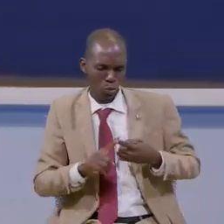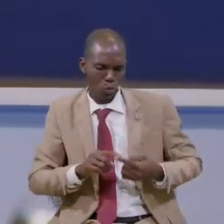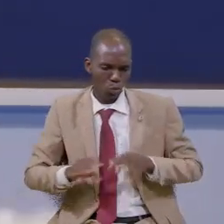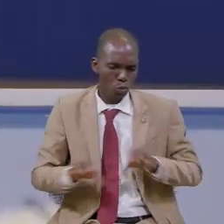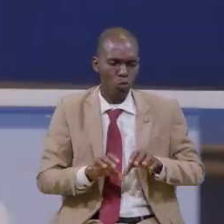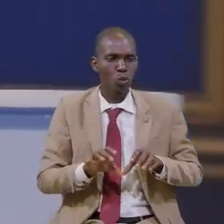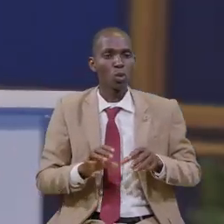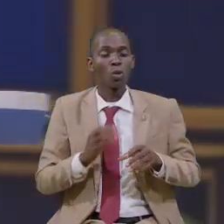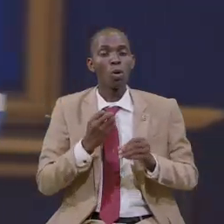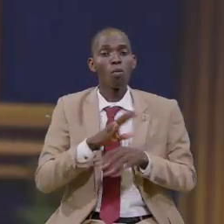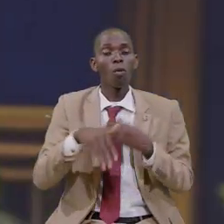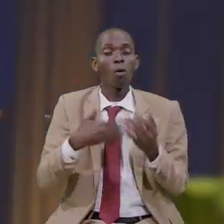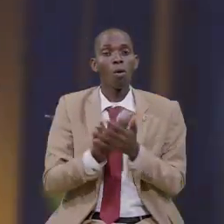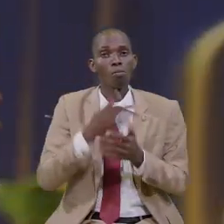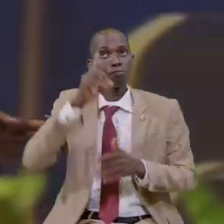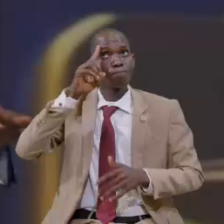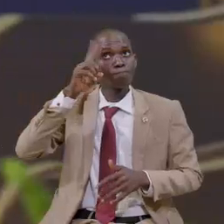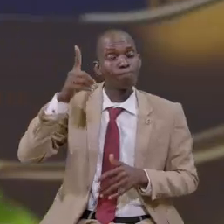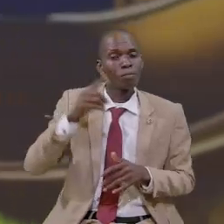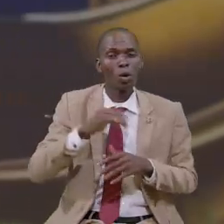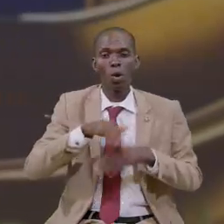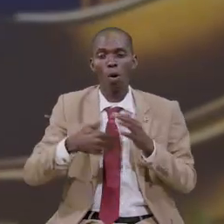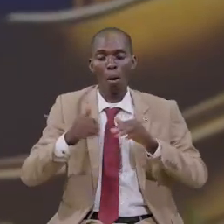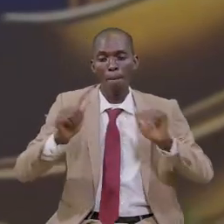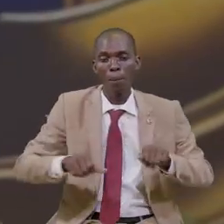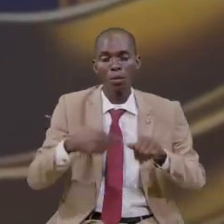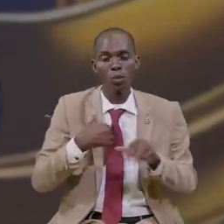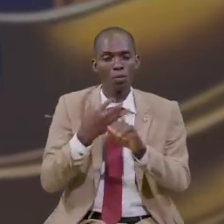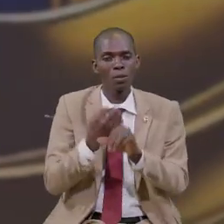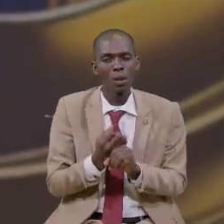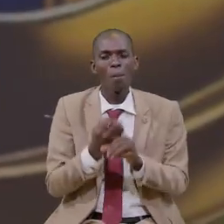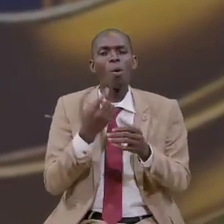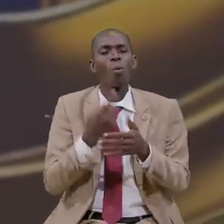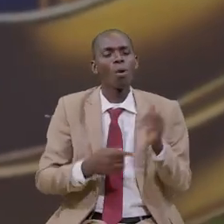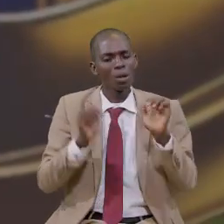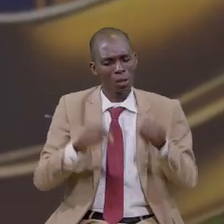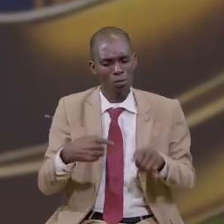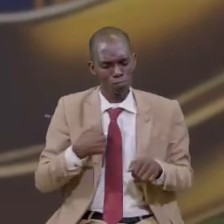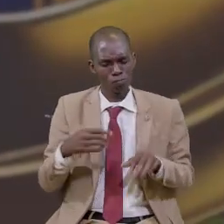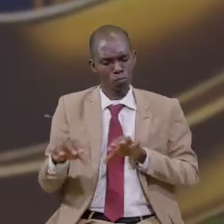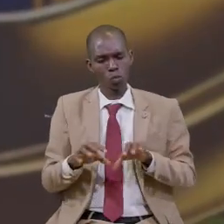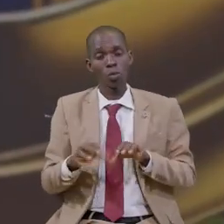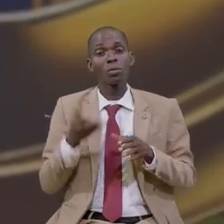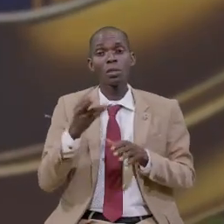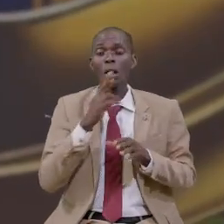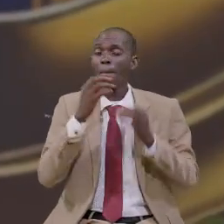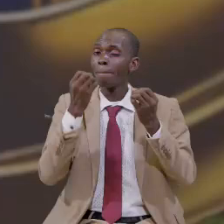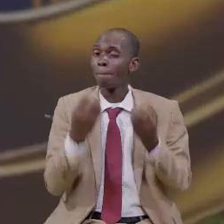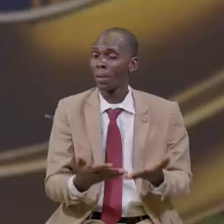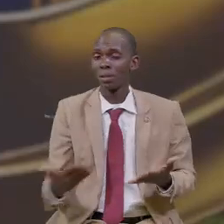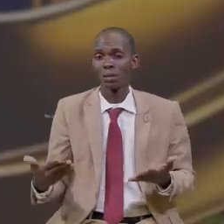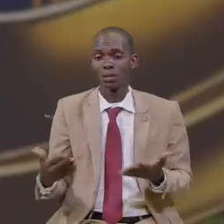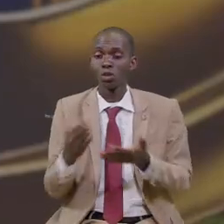your possibilities, and what you can do. There are many things you can do, some of them important,